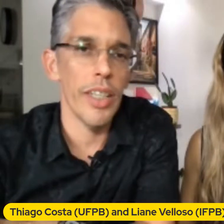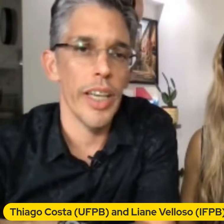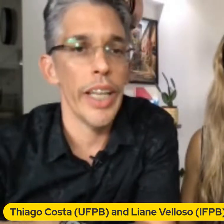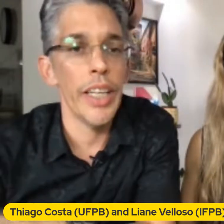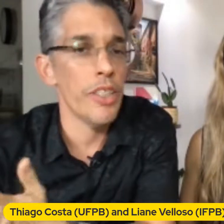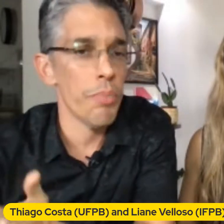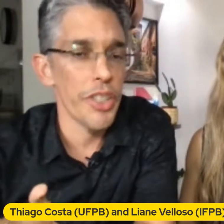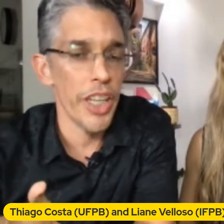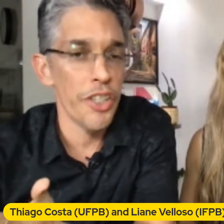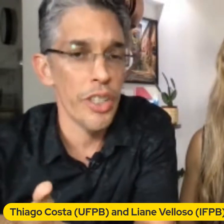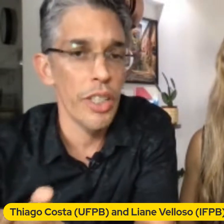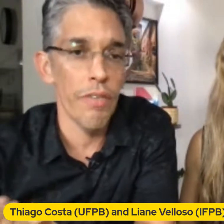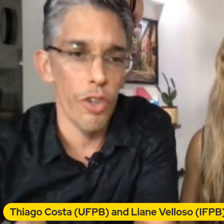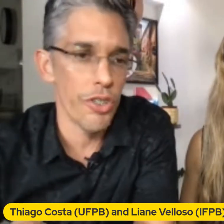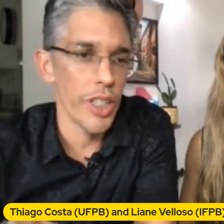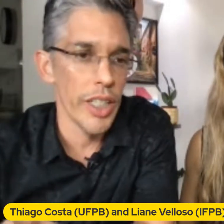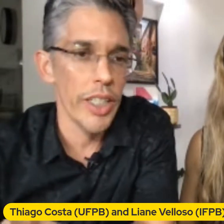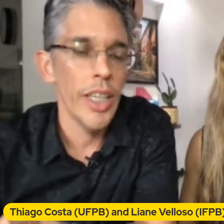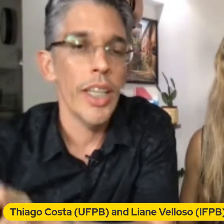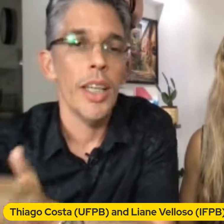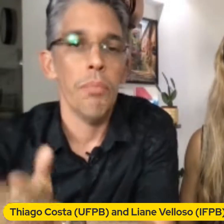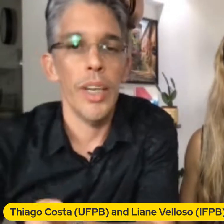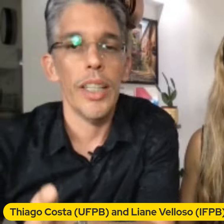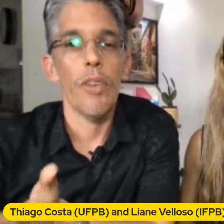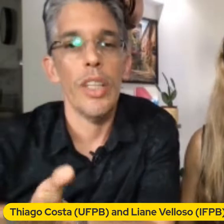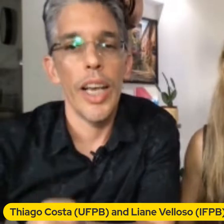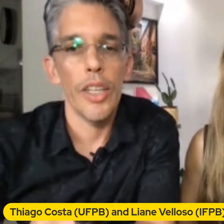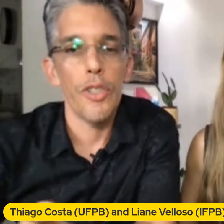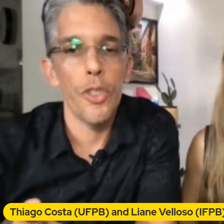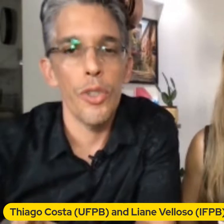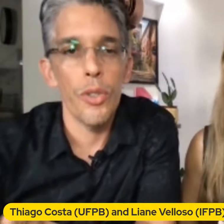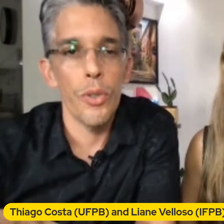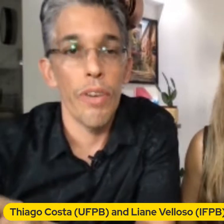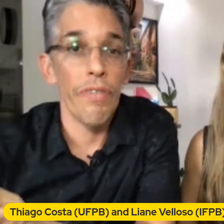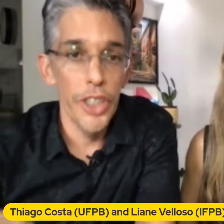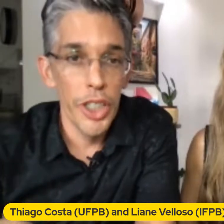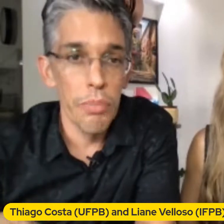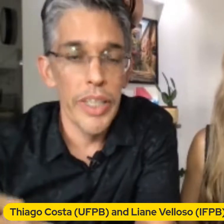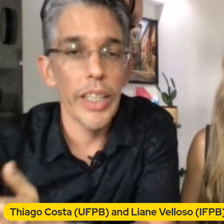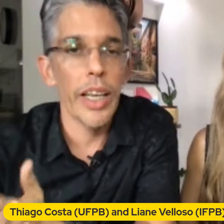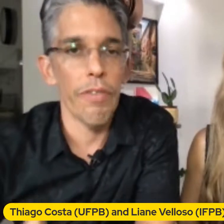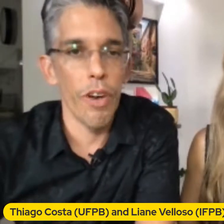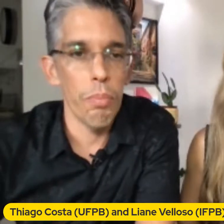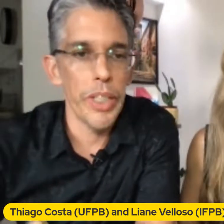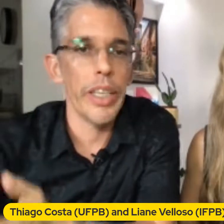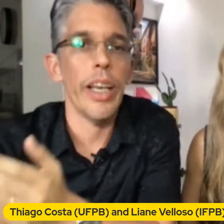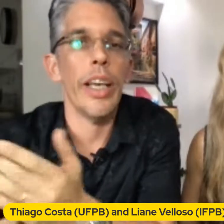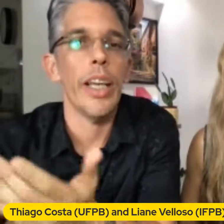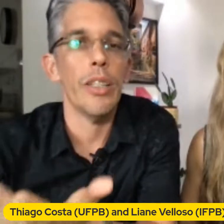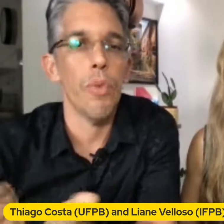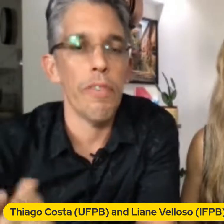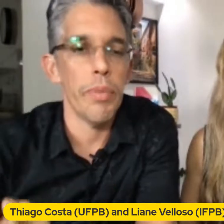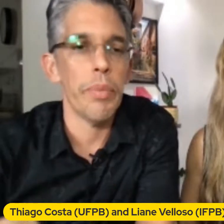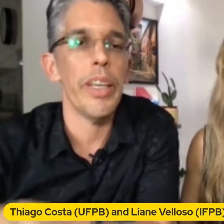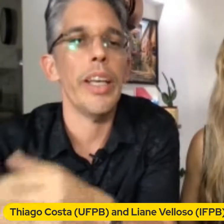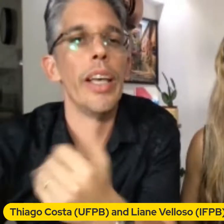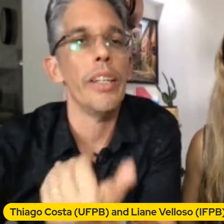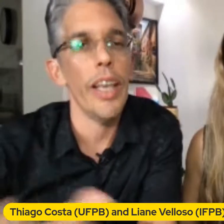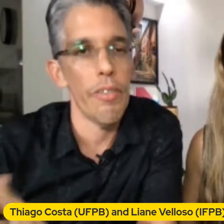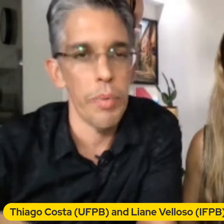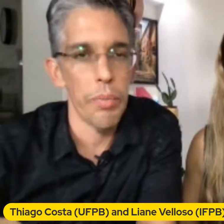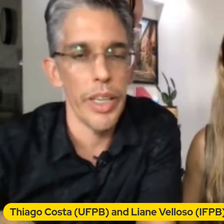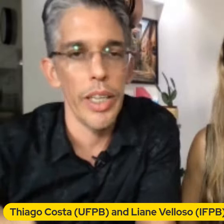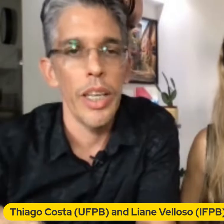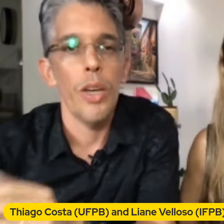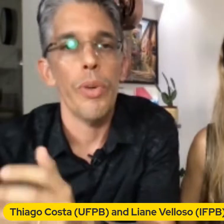have any interpretation, unfortunately. But I would like to affirm that EFOPLI and UFPB and